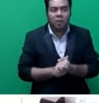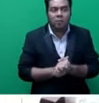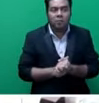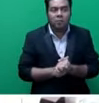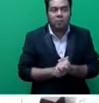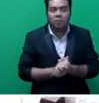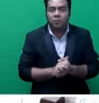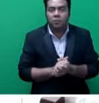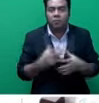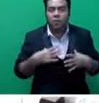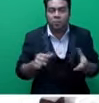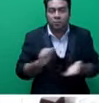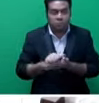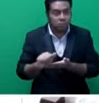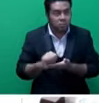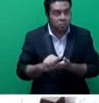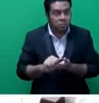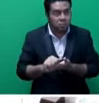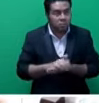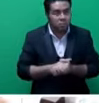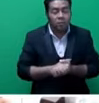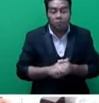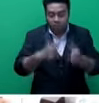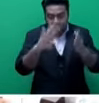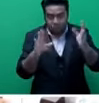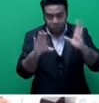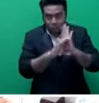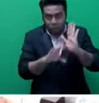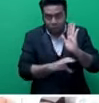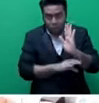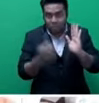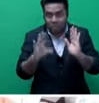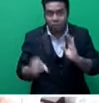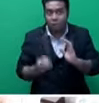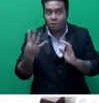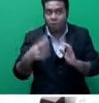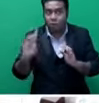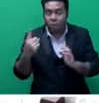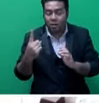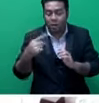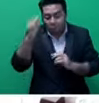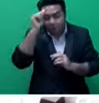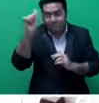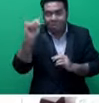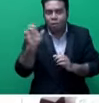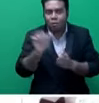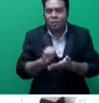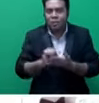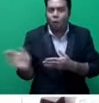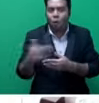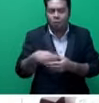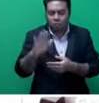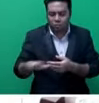and degrading treatment. Furthermore, Section 41 of the Fijian Constitution recognizes the right of every child to be protected